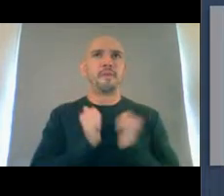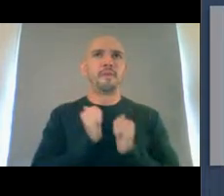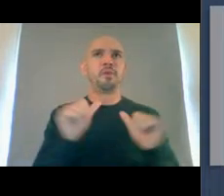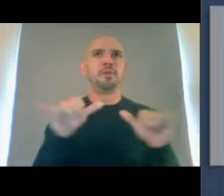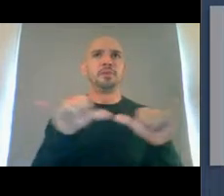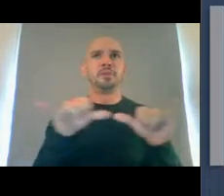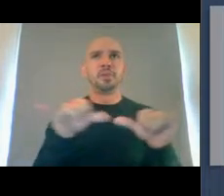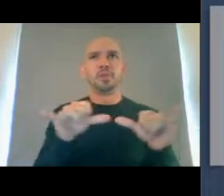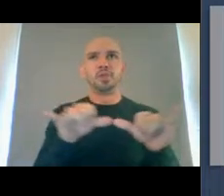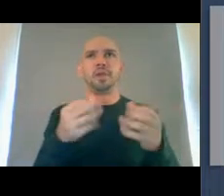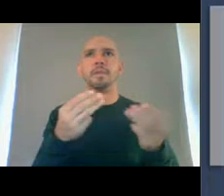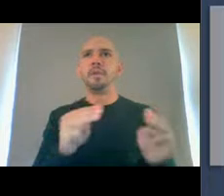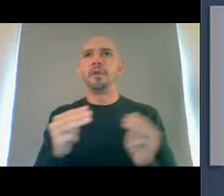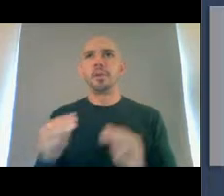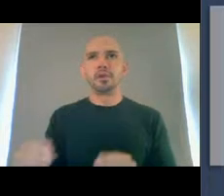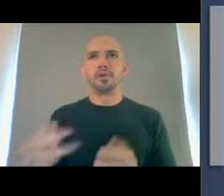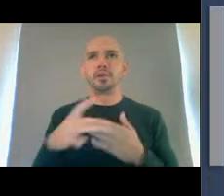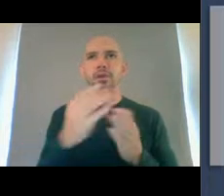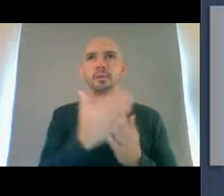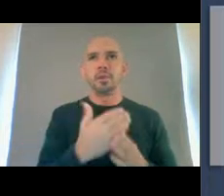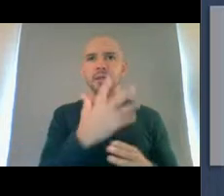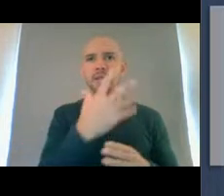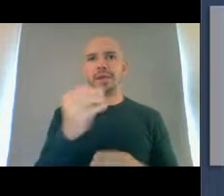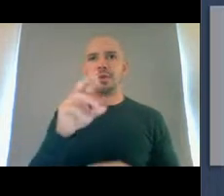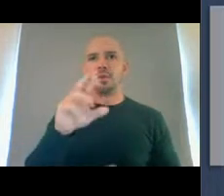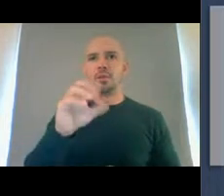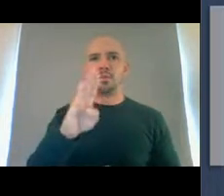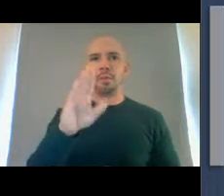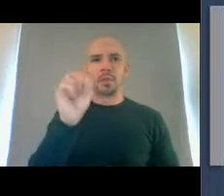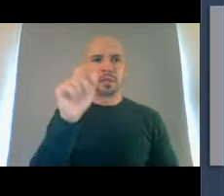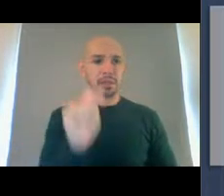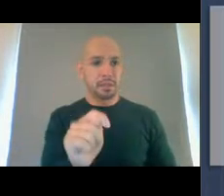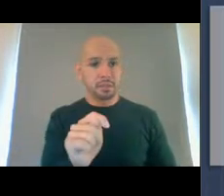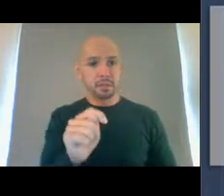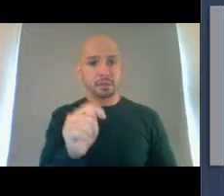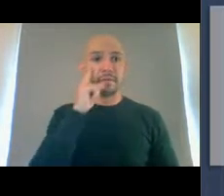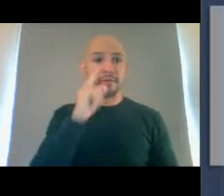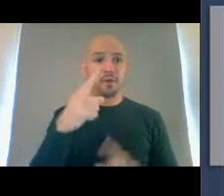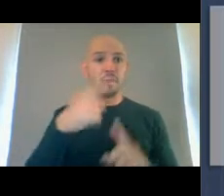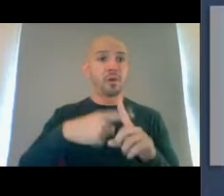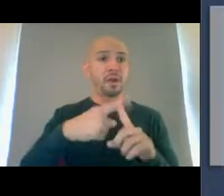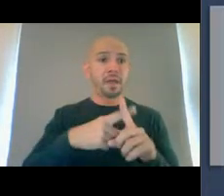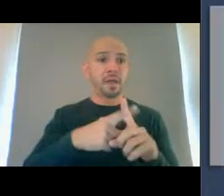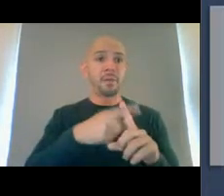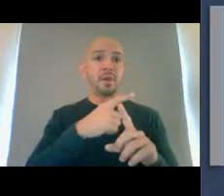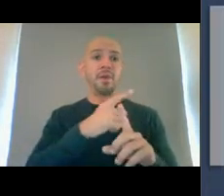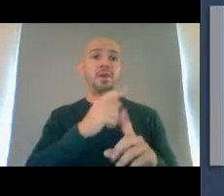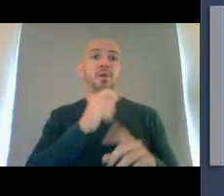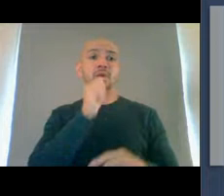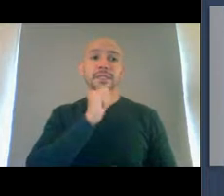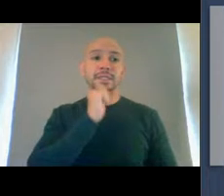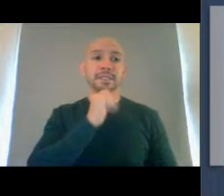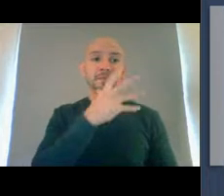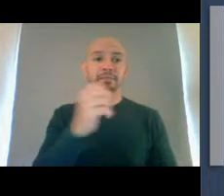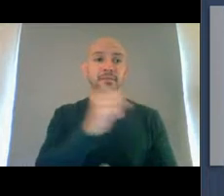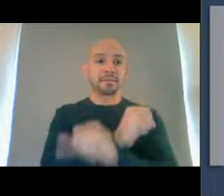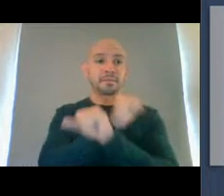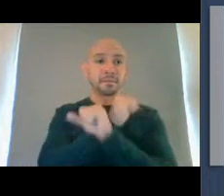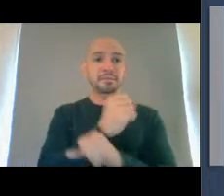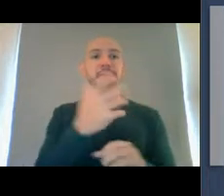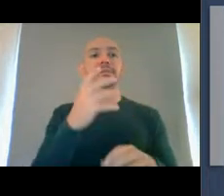guidebook and the request for information on climate change resilience and adaptation and the protection of natural and working